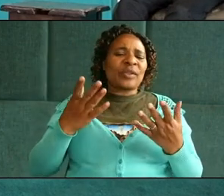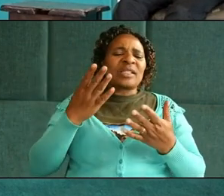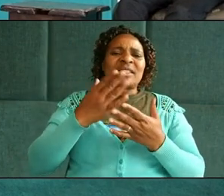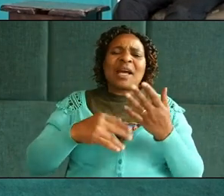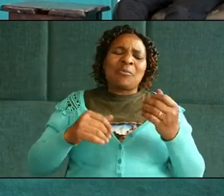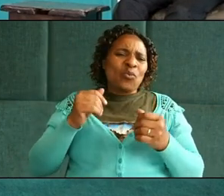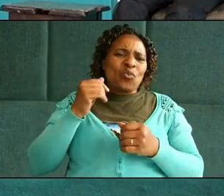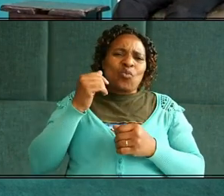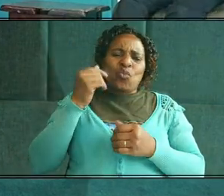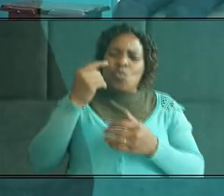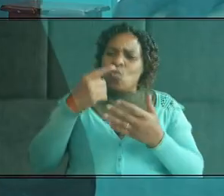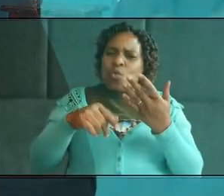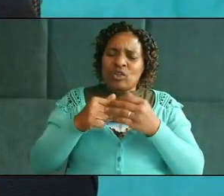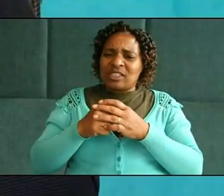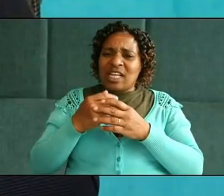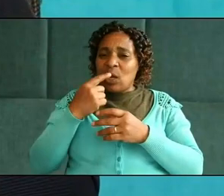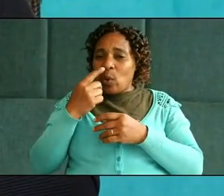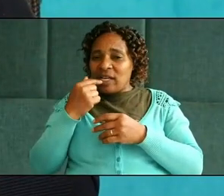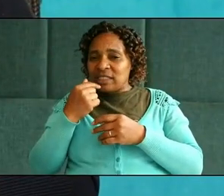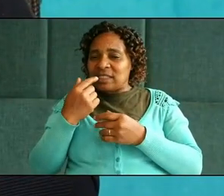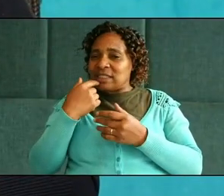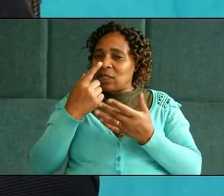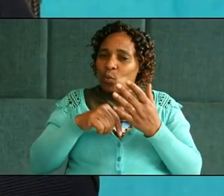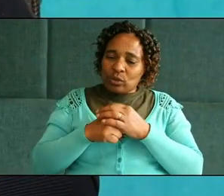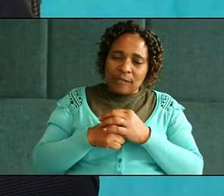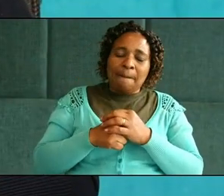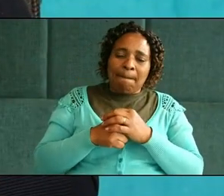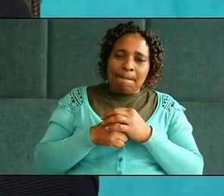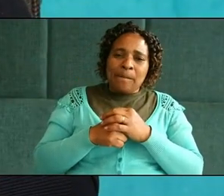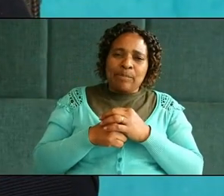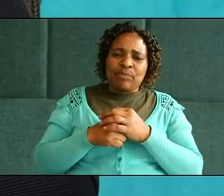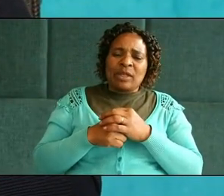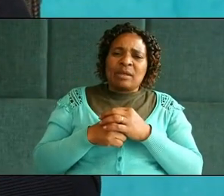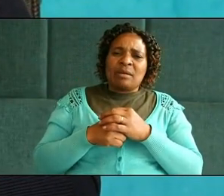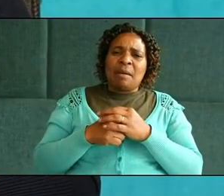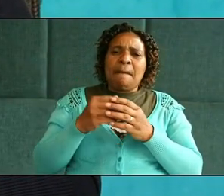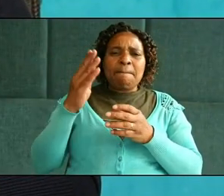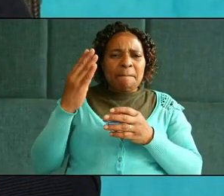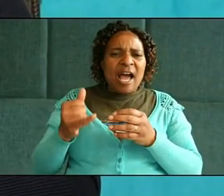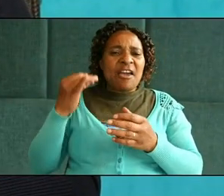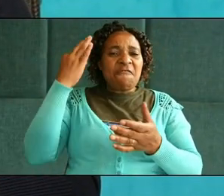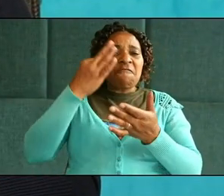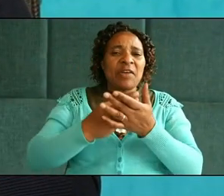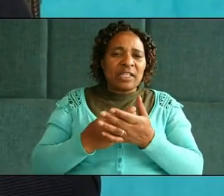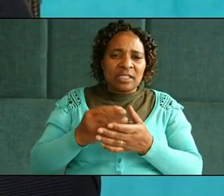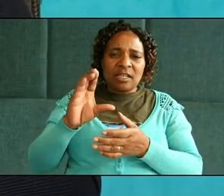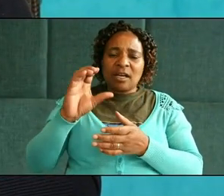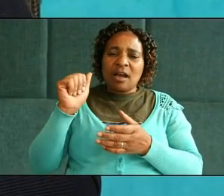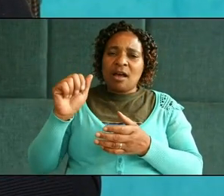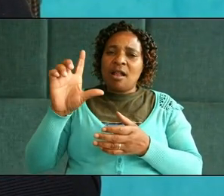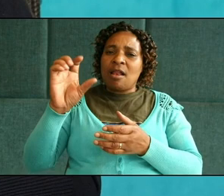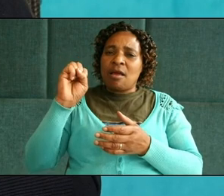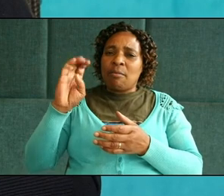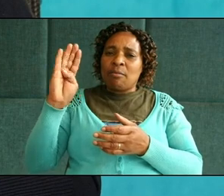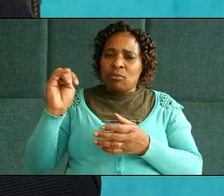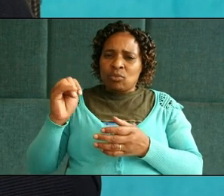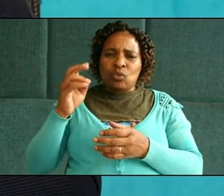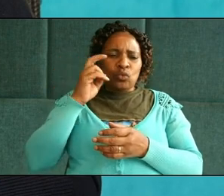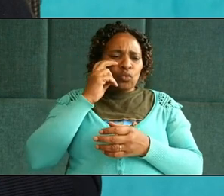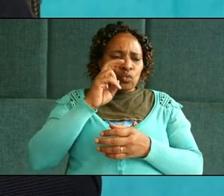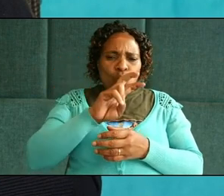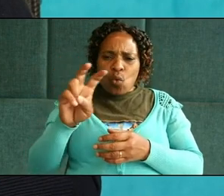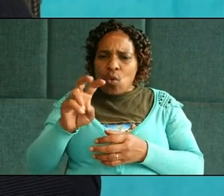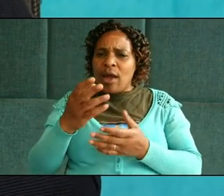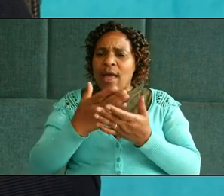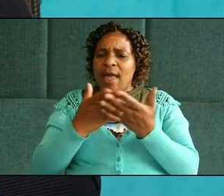sought revenge. Ellen White says that by faith, Caleb would rest every giant, the very